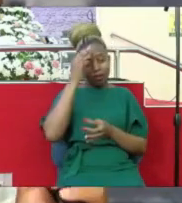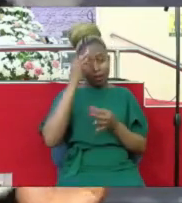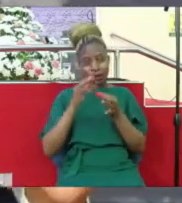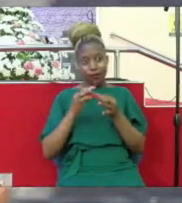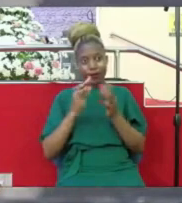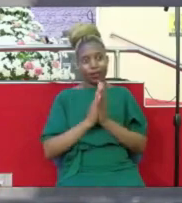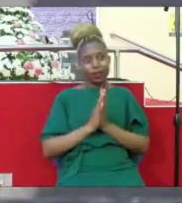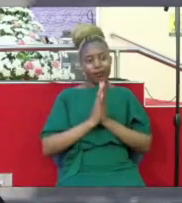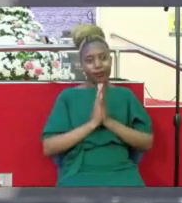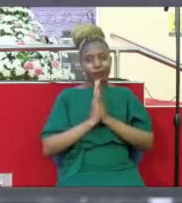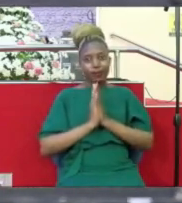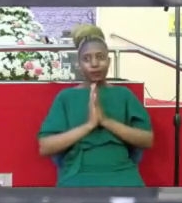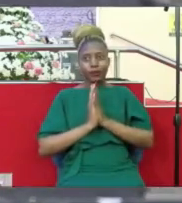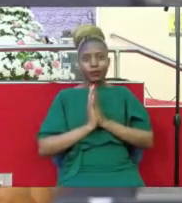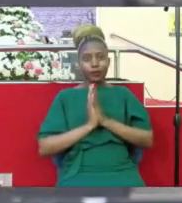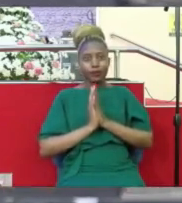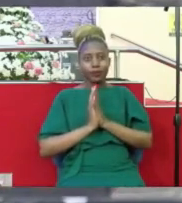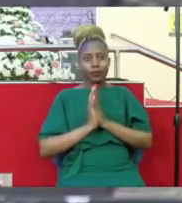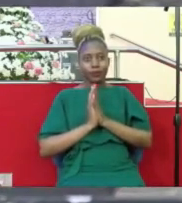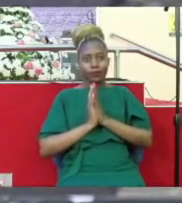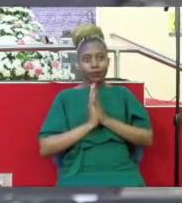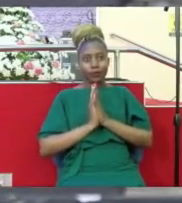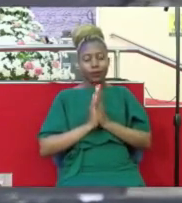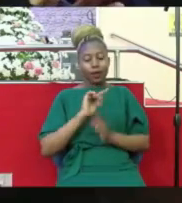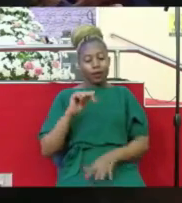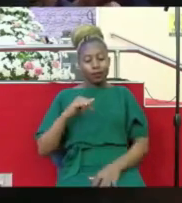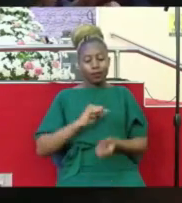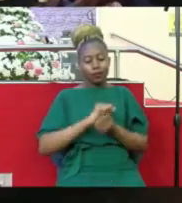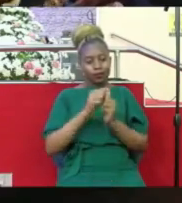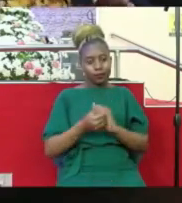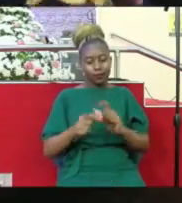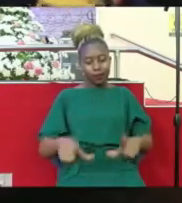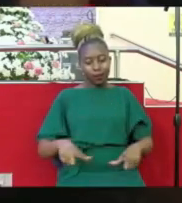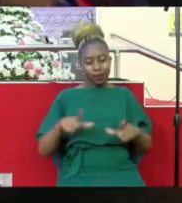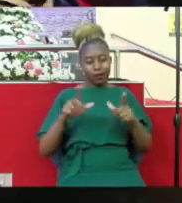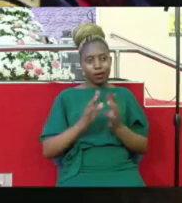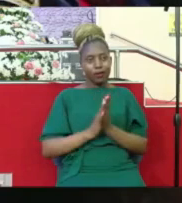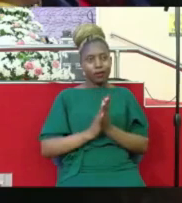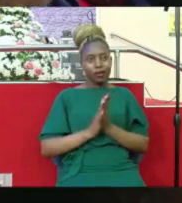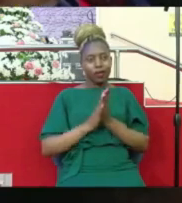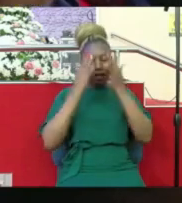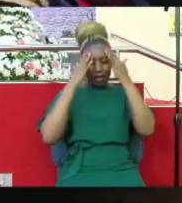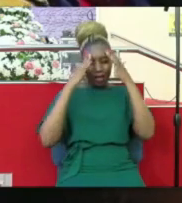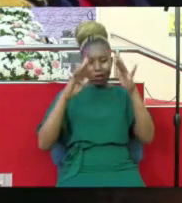heavy, we are about to go out dancing. I don't know who this is